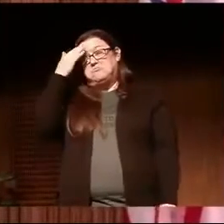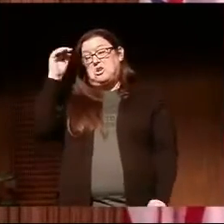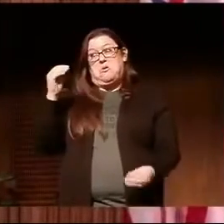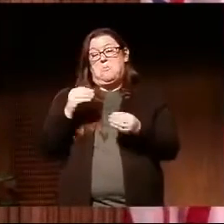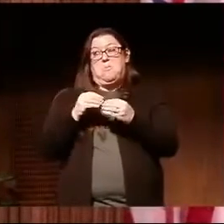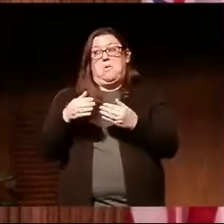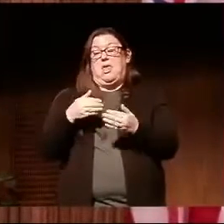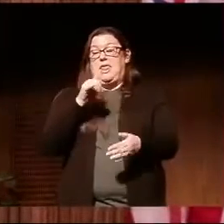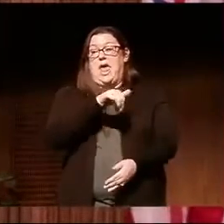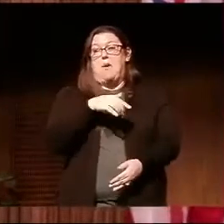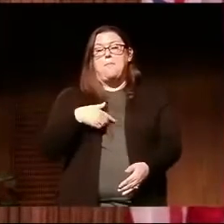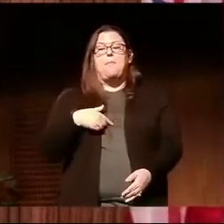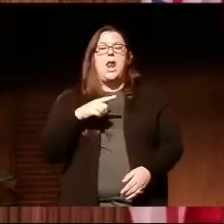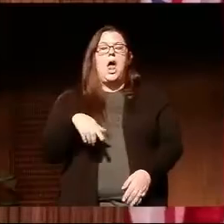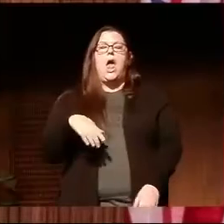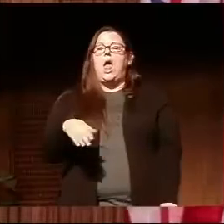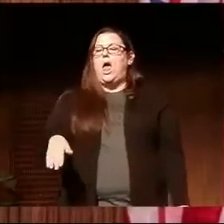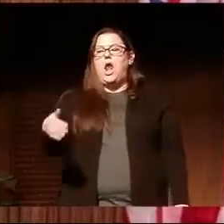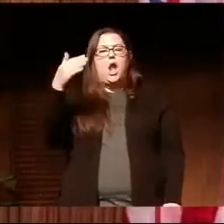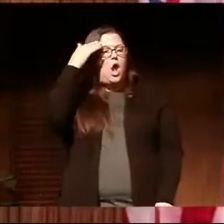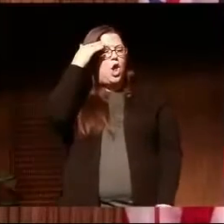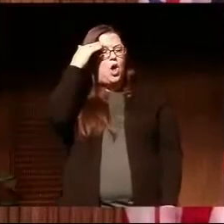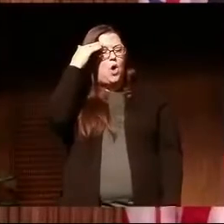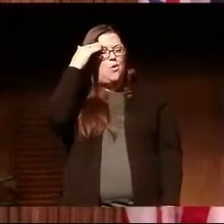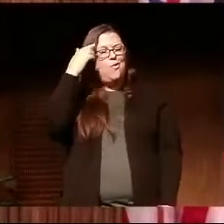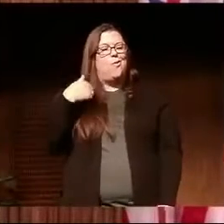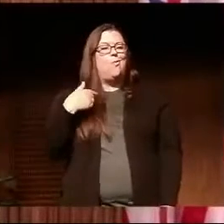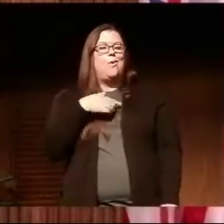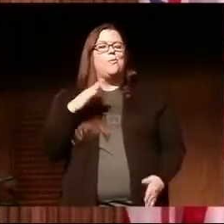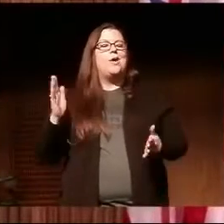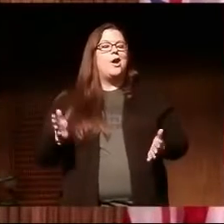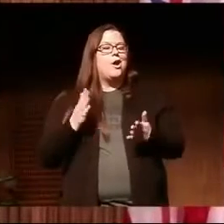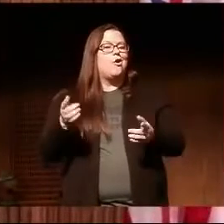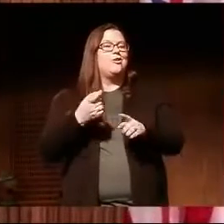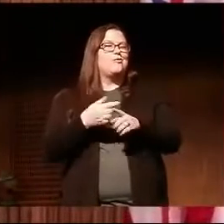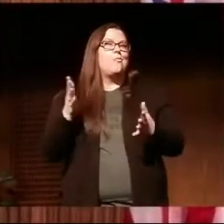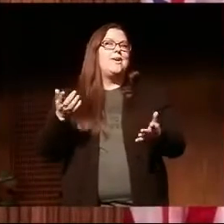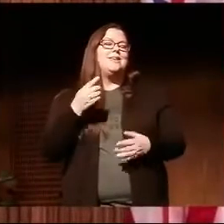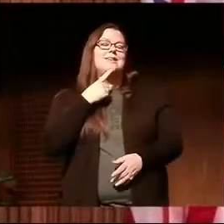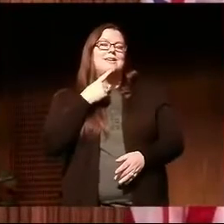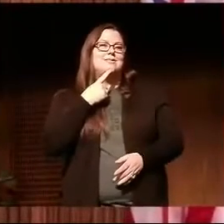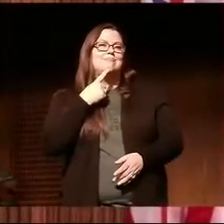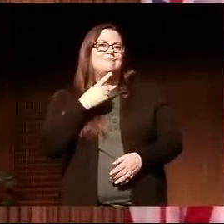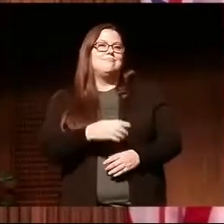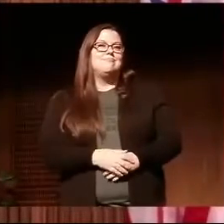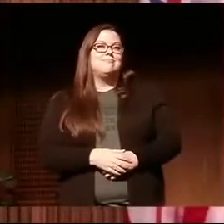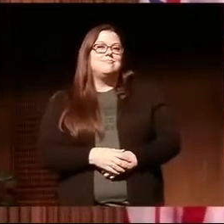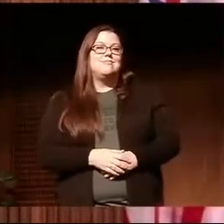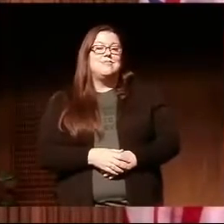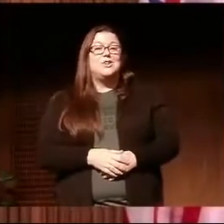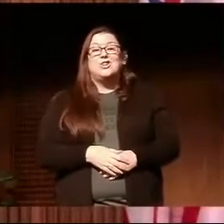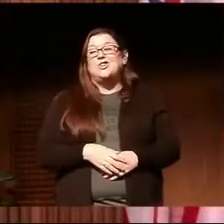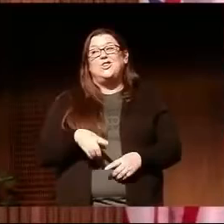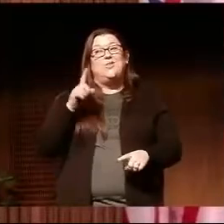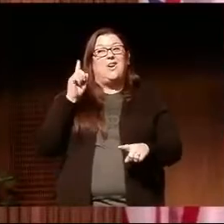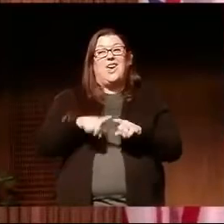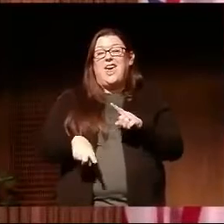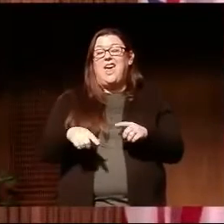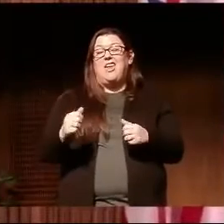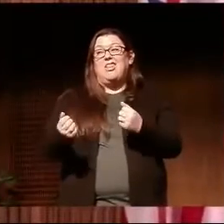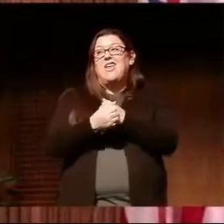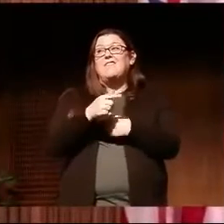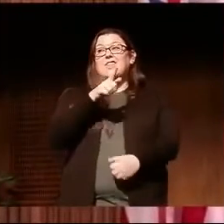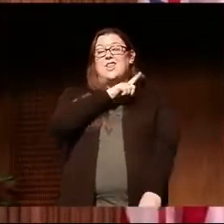I am positive that we will be encouraged by what he has to say. Because you can't love the Lord and